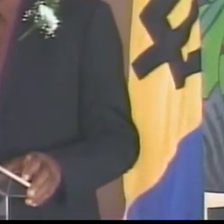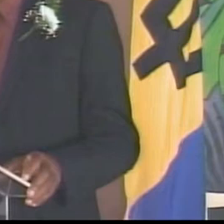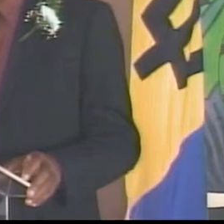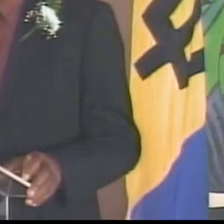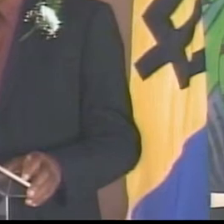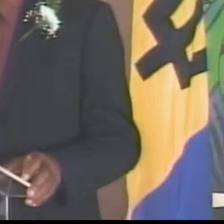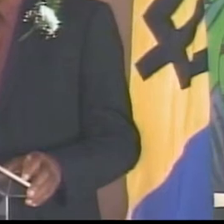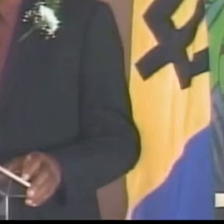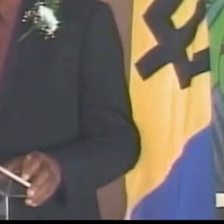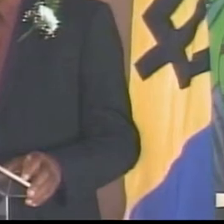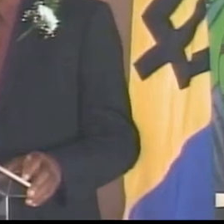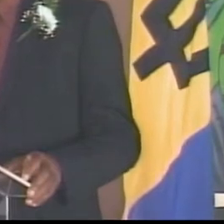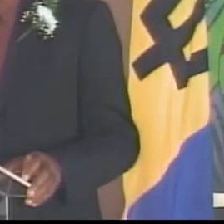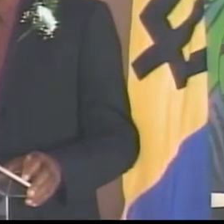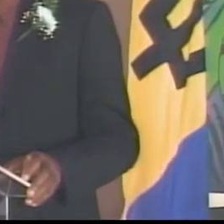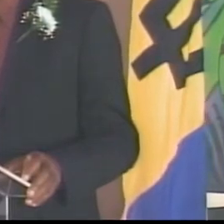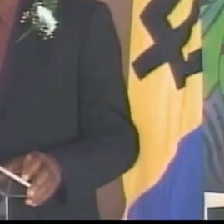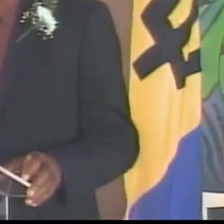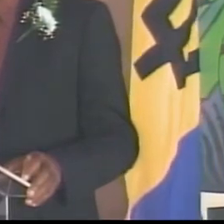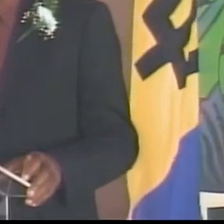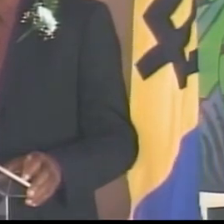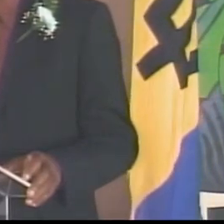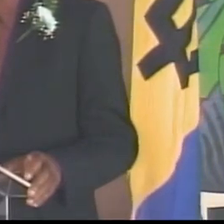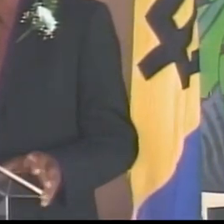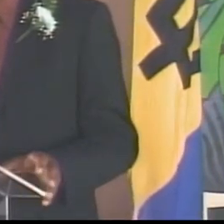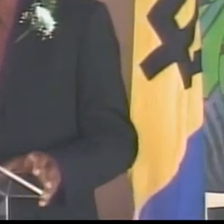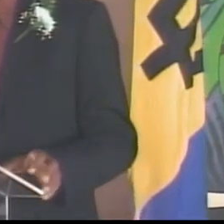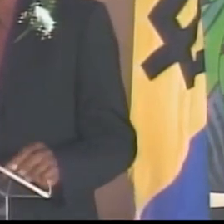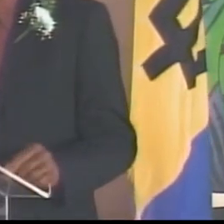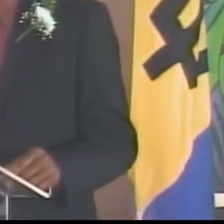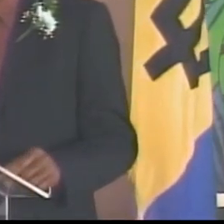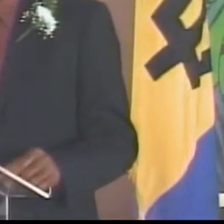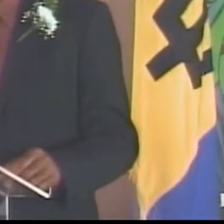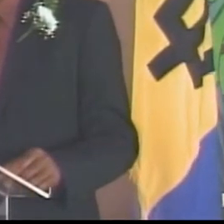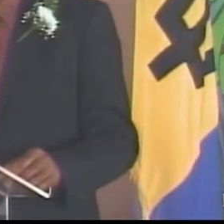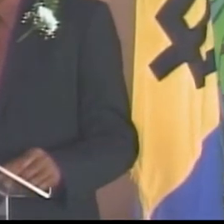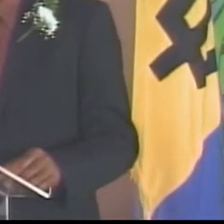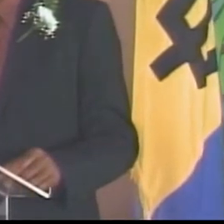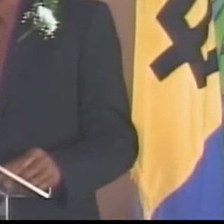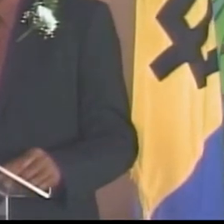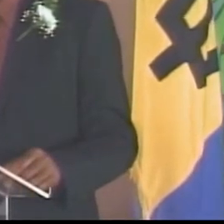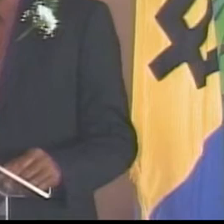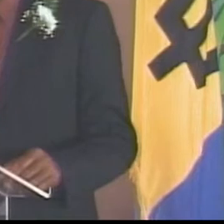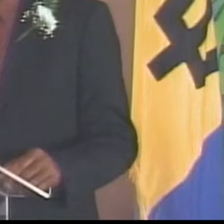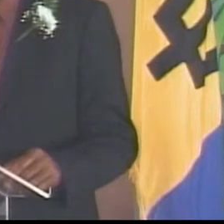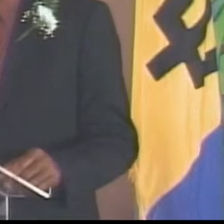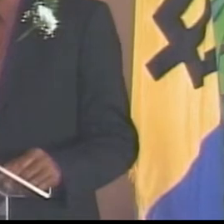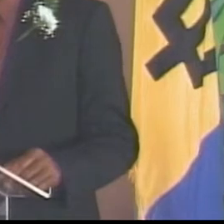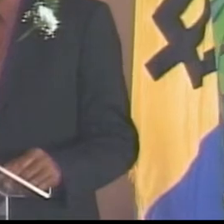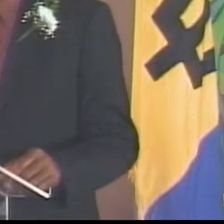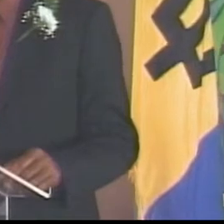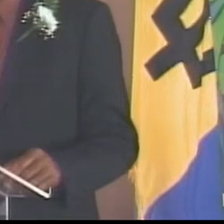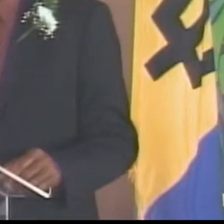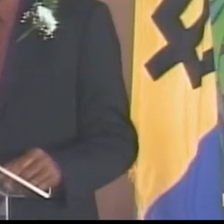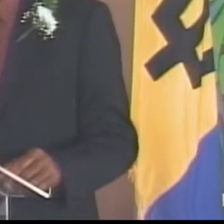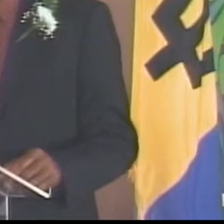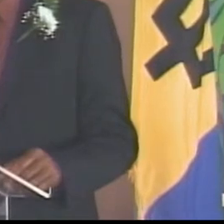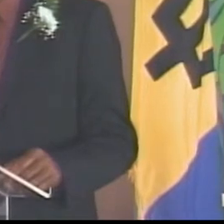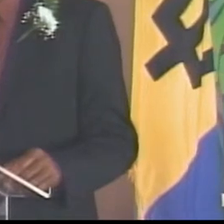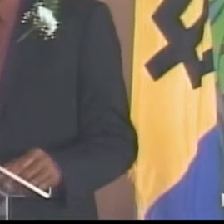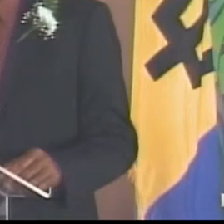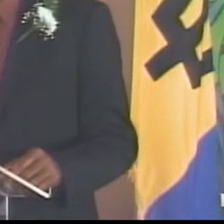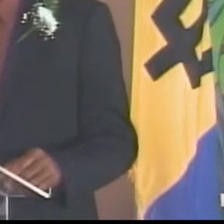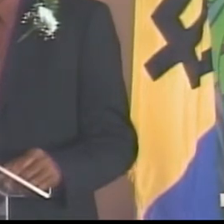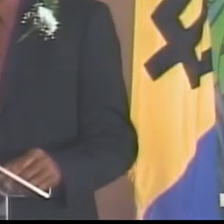it as an opportunity to fast track, to get these matters before the court, because that is necessary